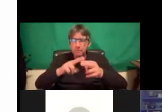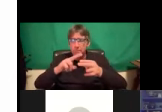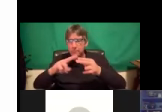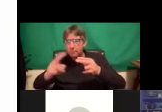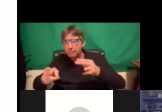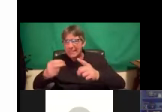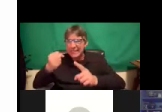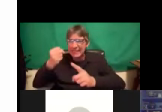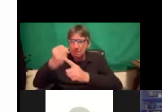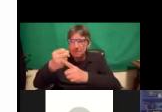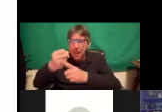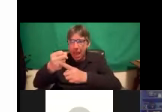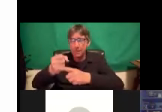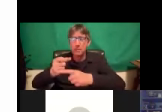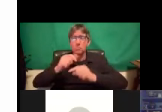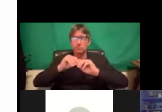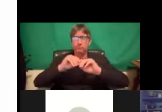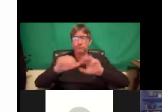Thank you, Kat.